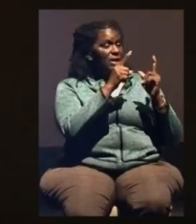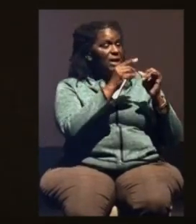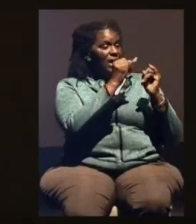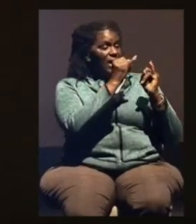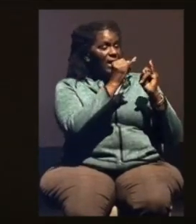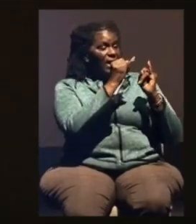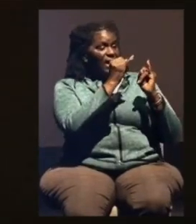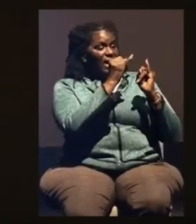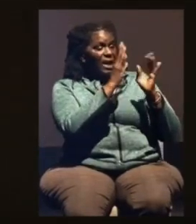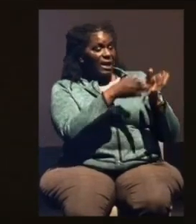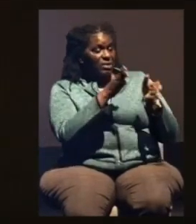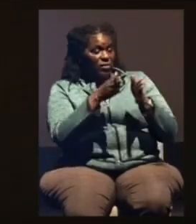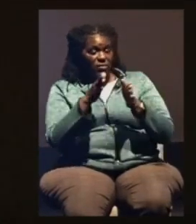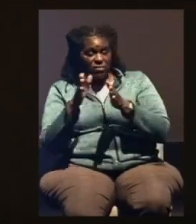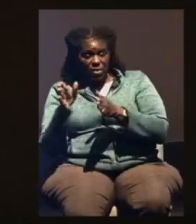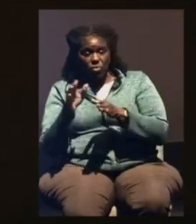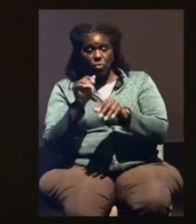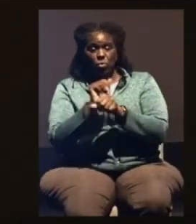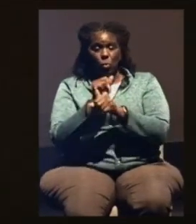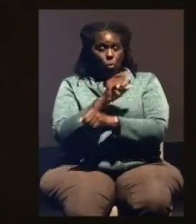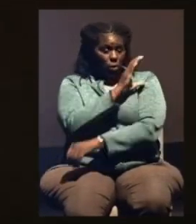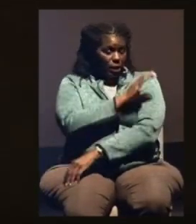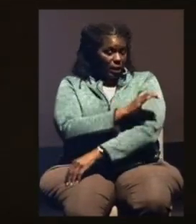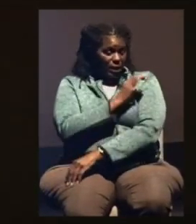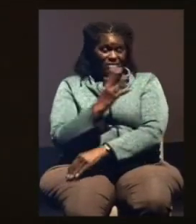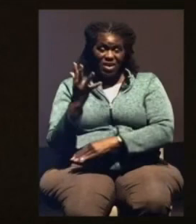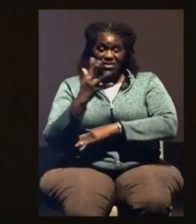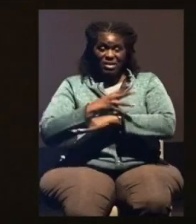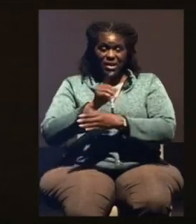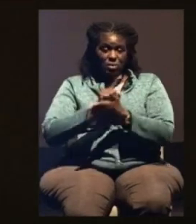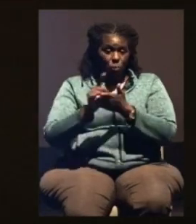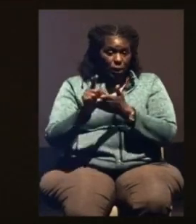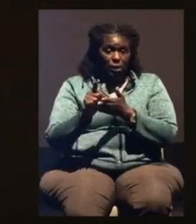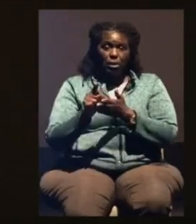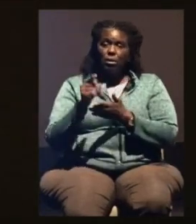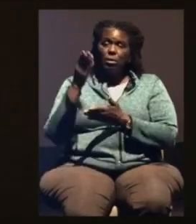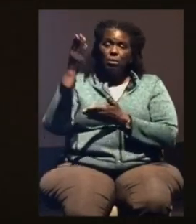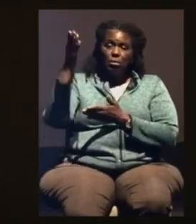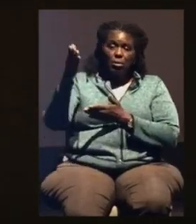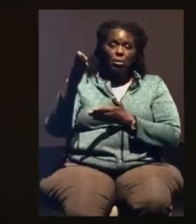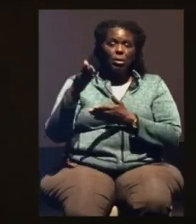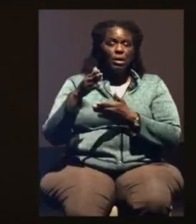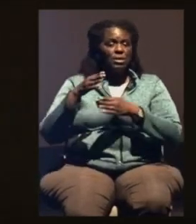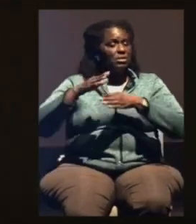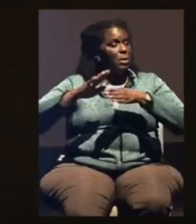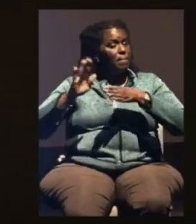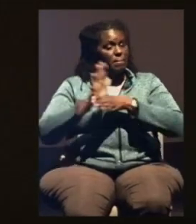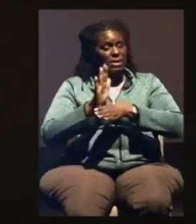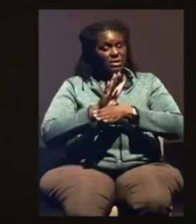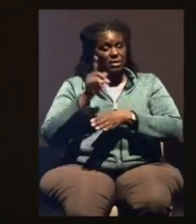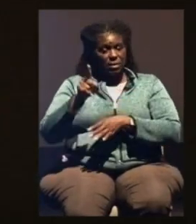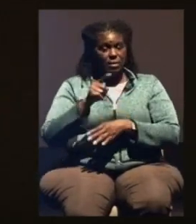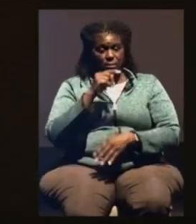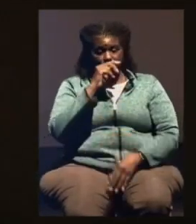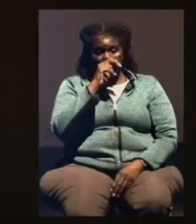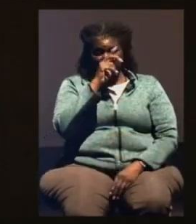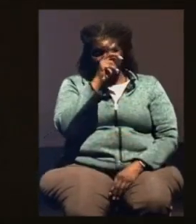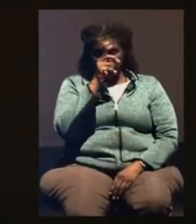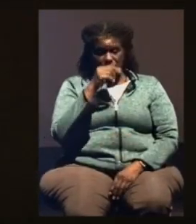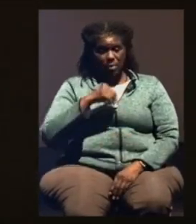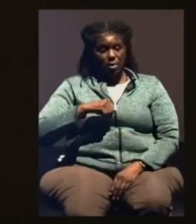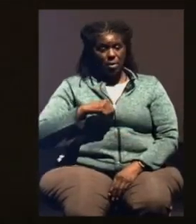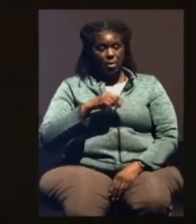and it's a working clinic. 5 days a week, it's humming over there, so we're proud of that. I would agree with that